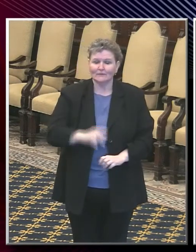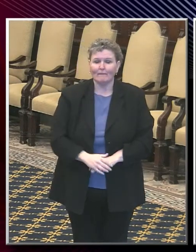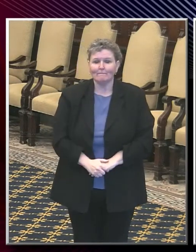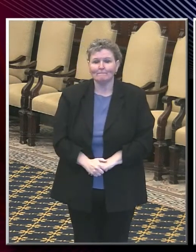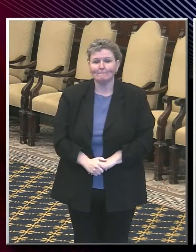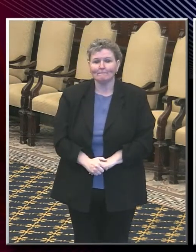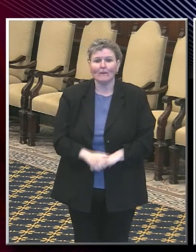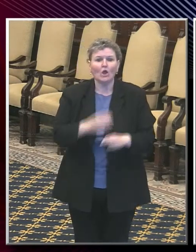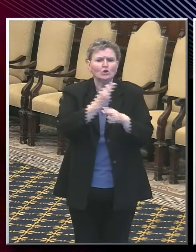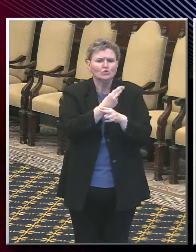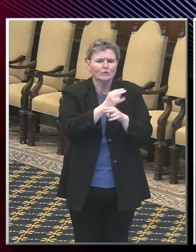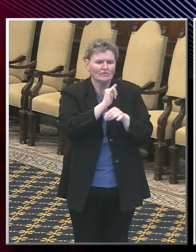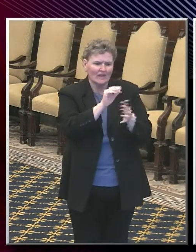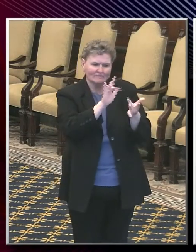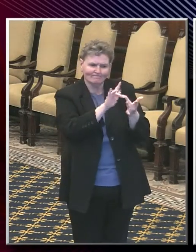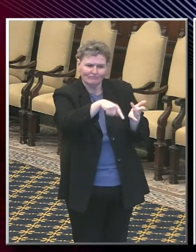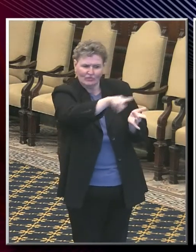Tomzik of Metro.